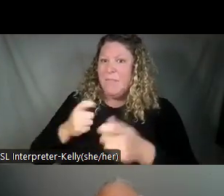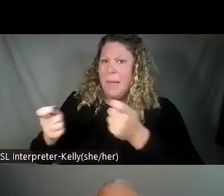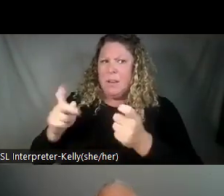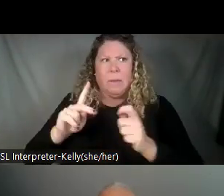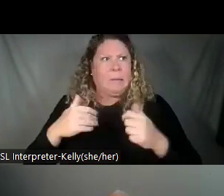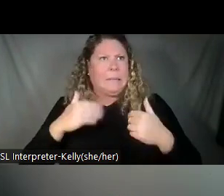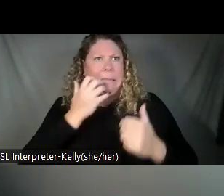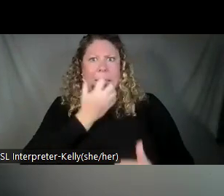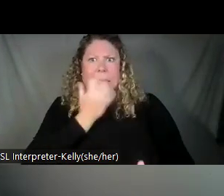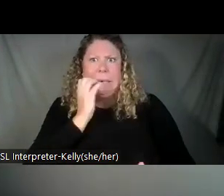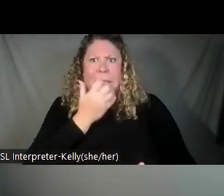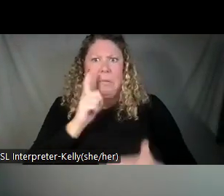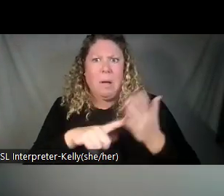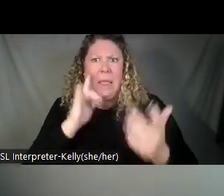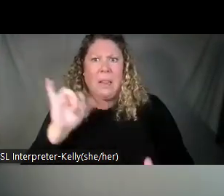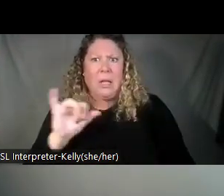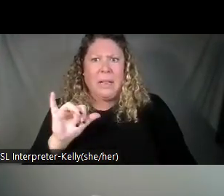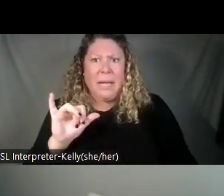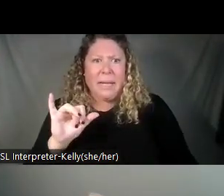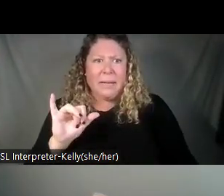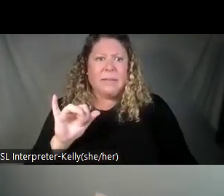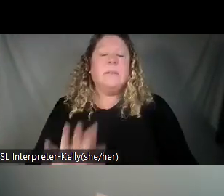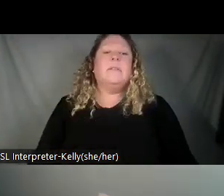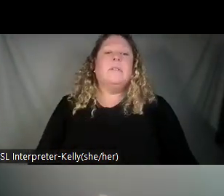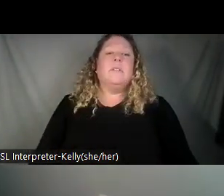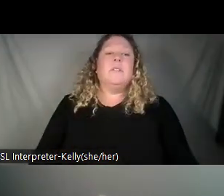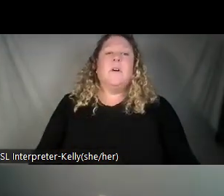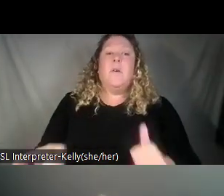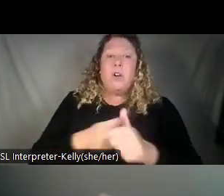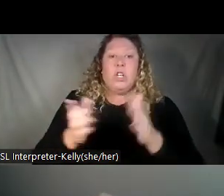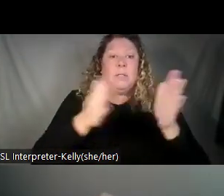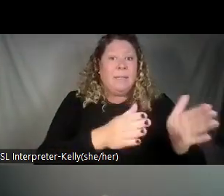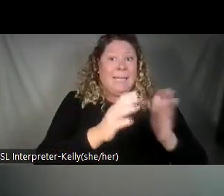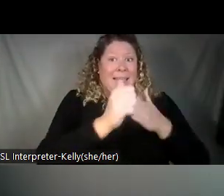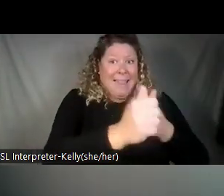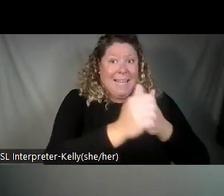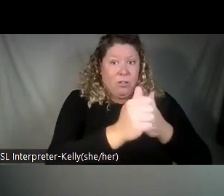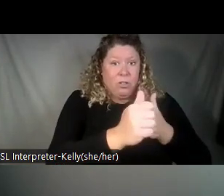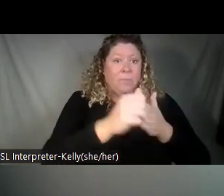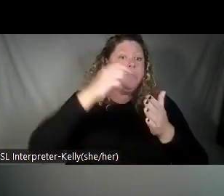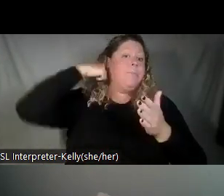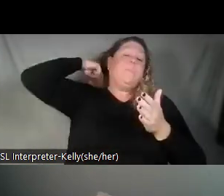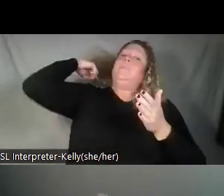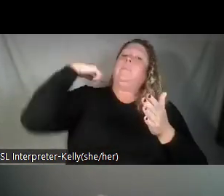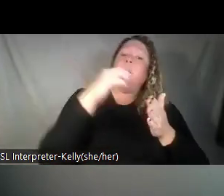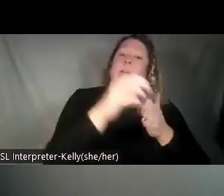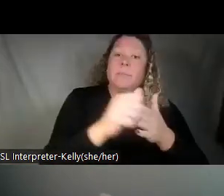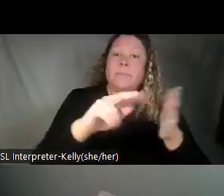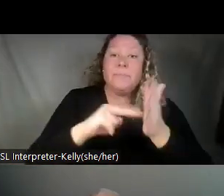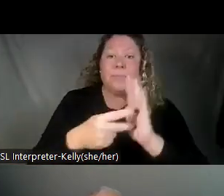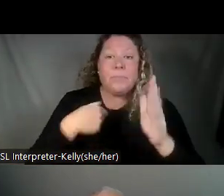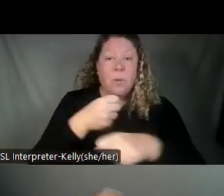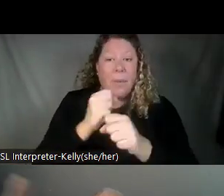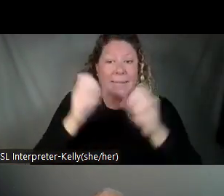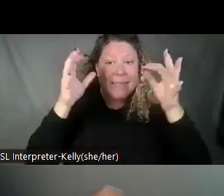means. So let me start with leadership. Leadership is that ability to make decisions and get